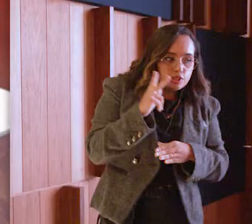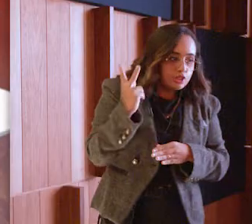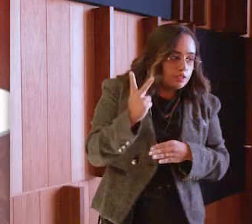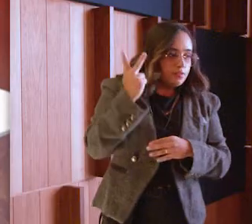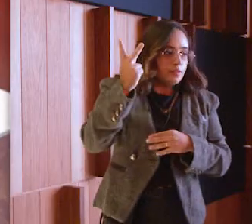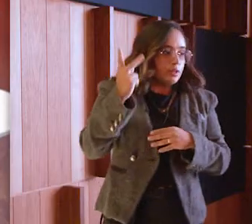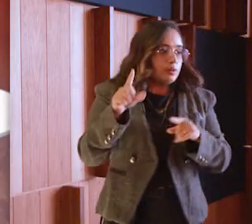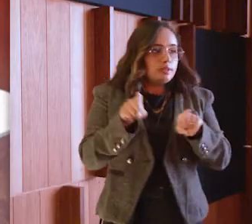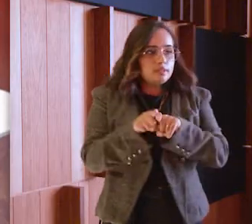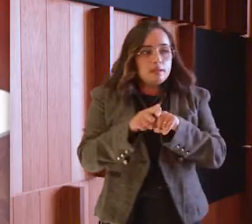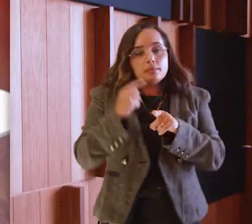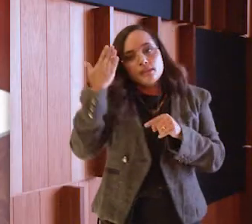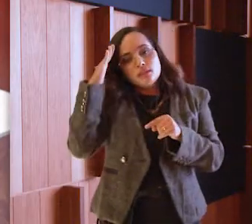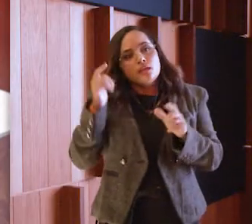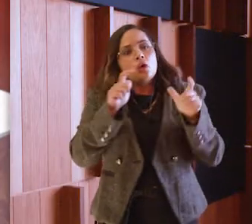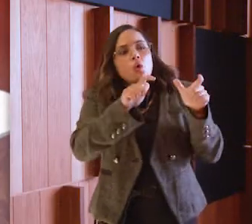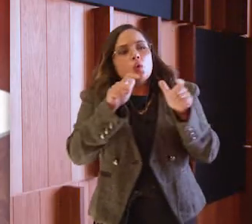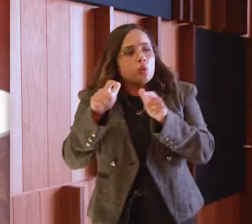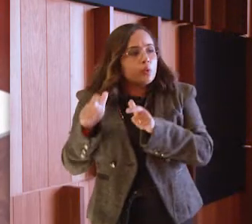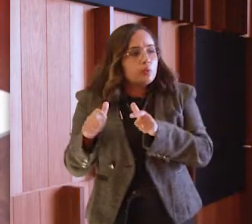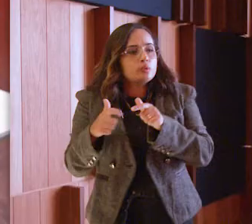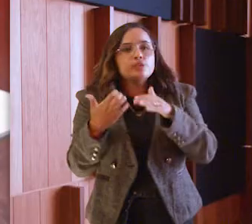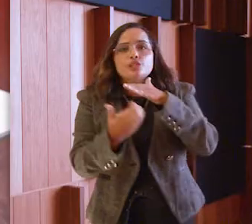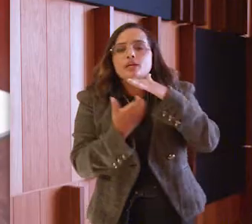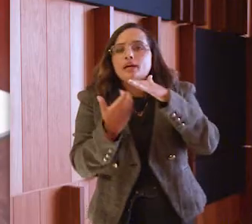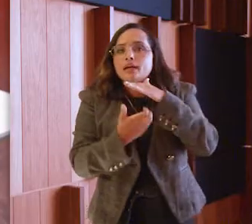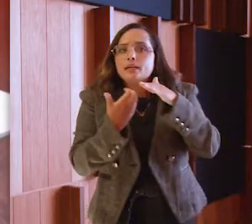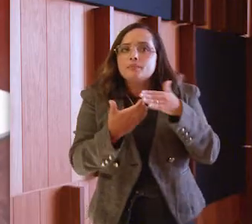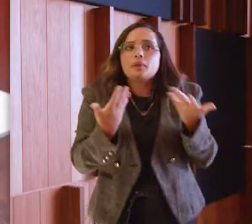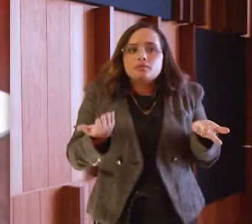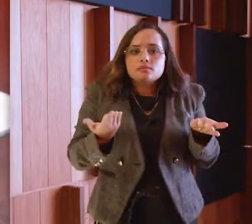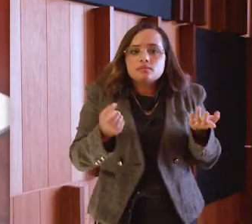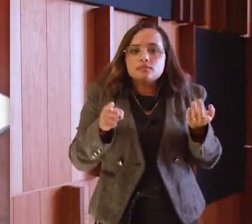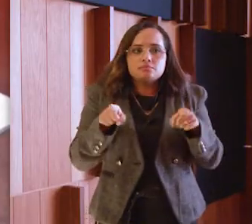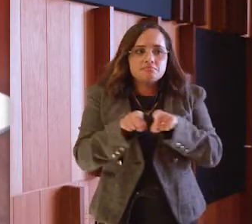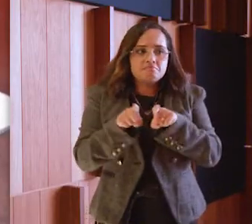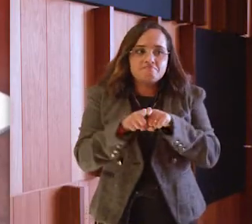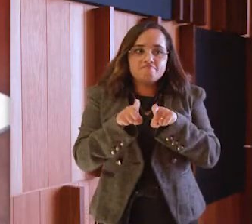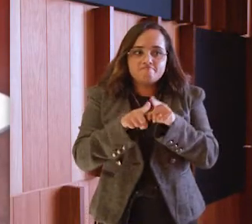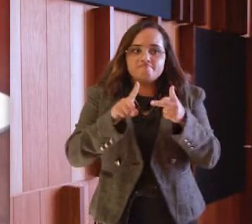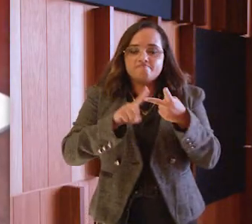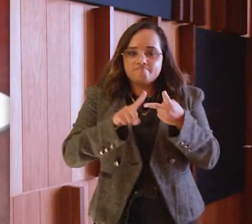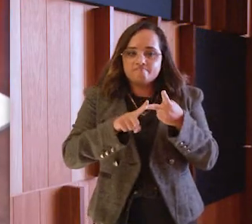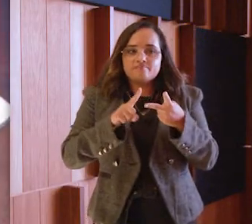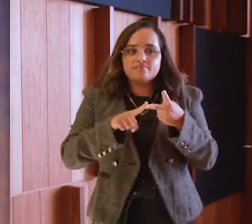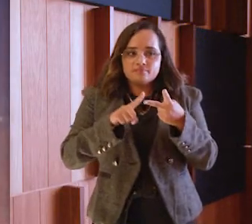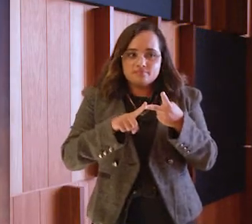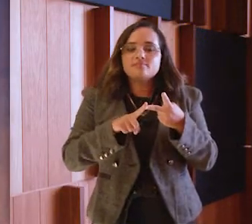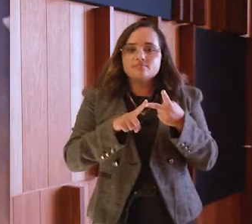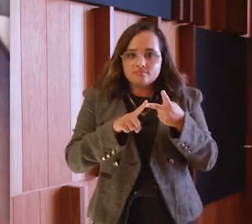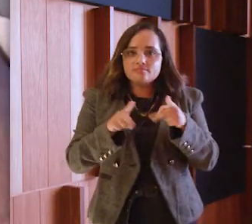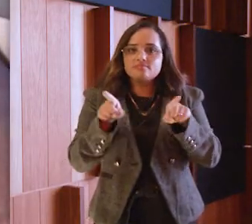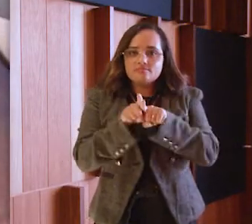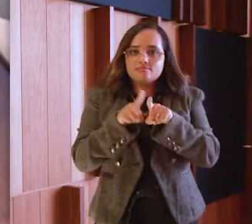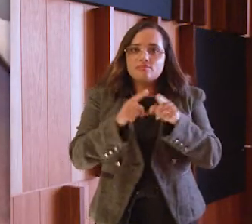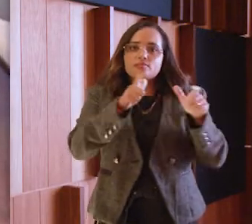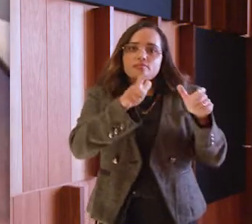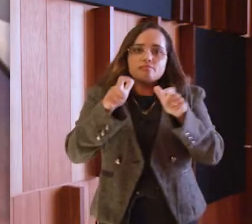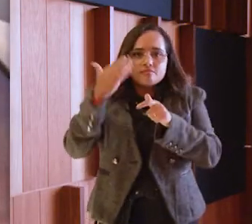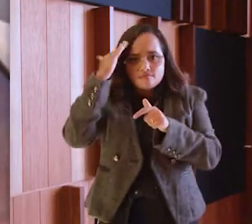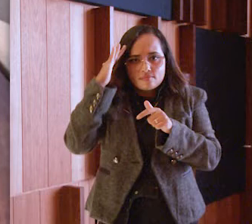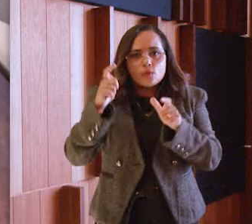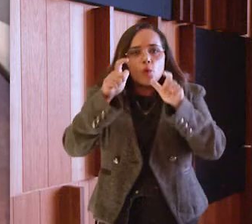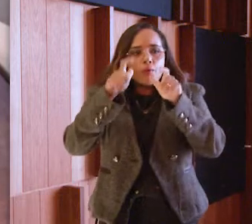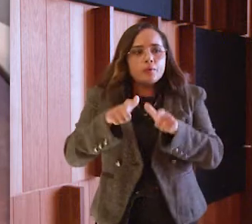In step 2, under the arm's length standard, we need to understand where is that strategic management? What are those activities that run